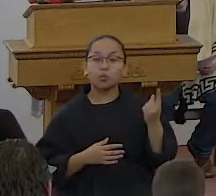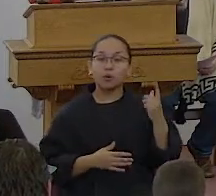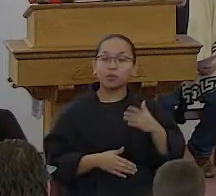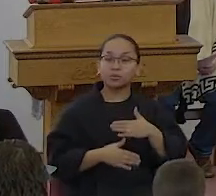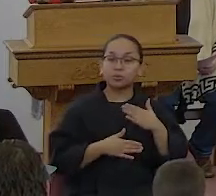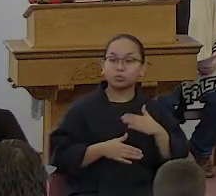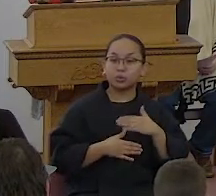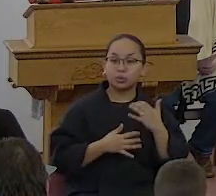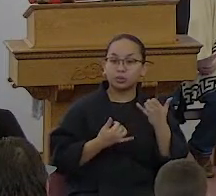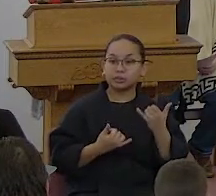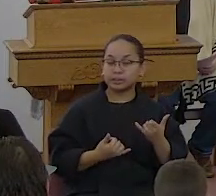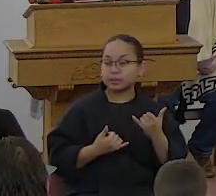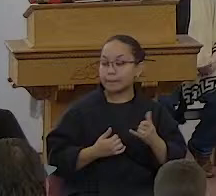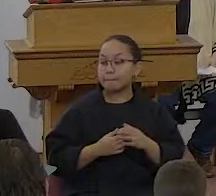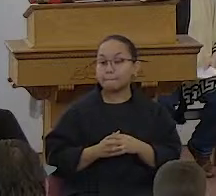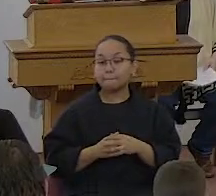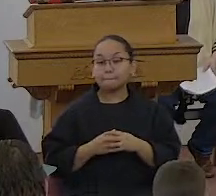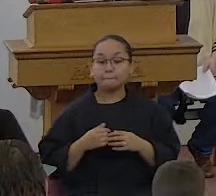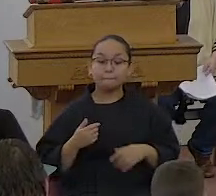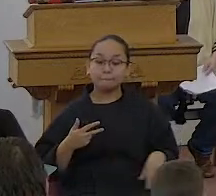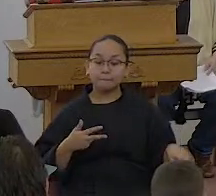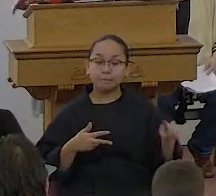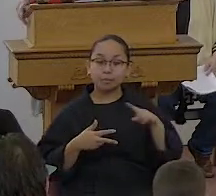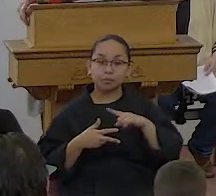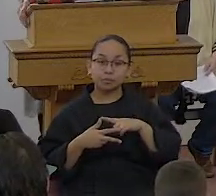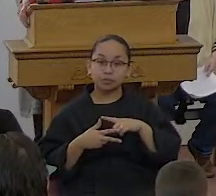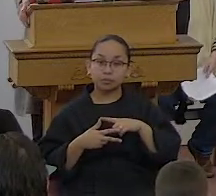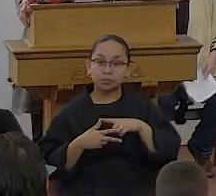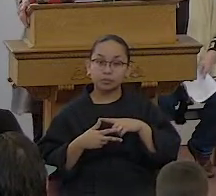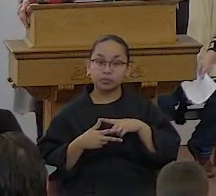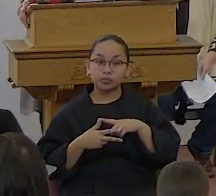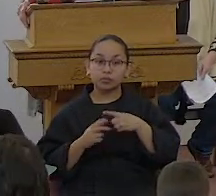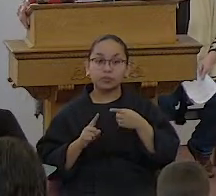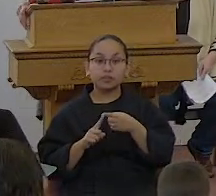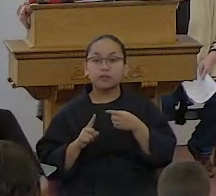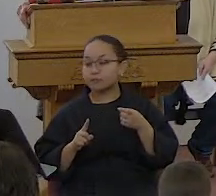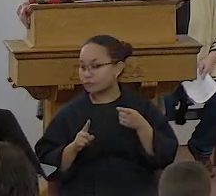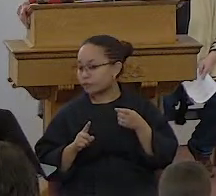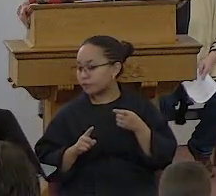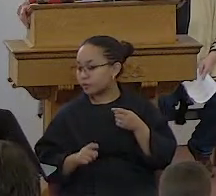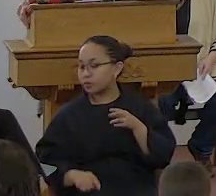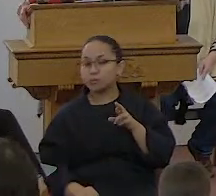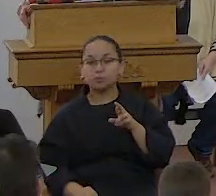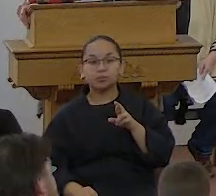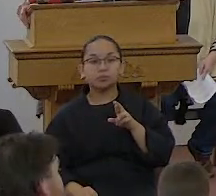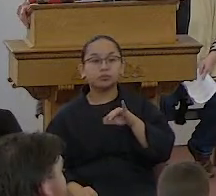today. The first one comes from Red Jewel.